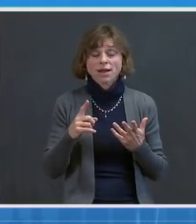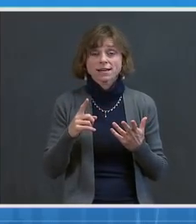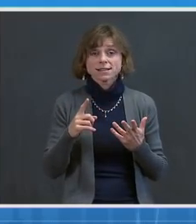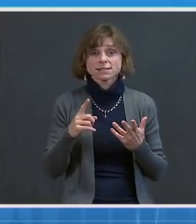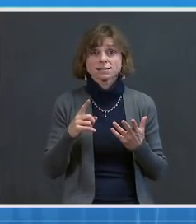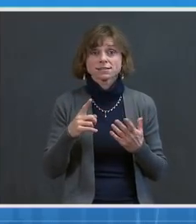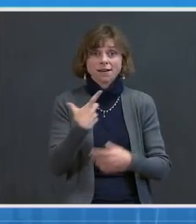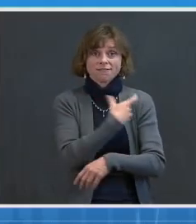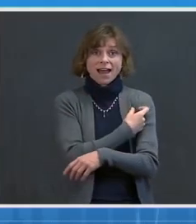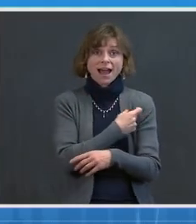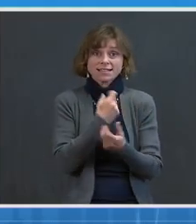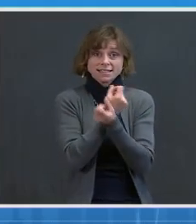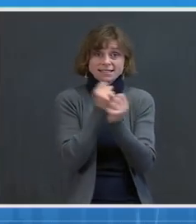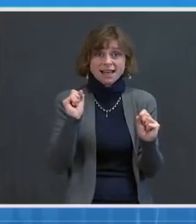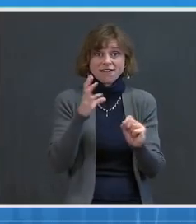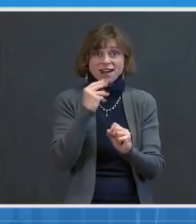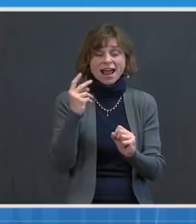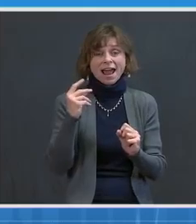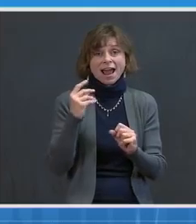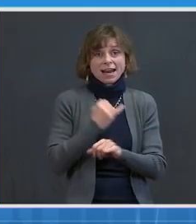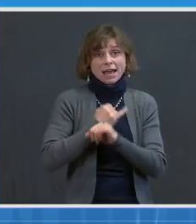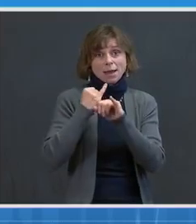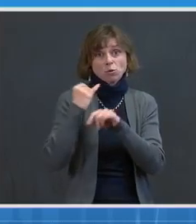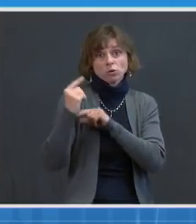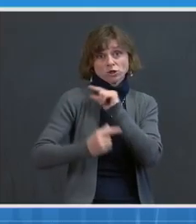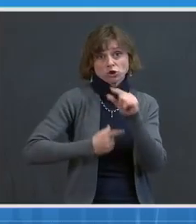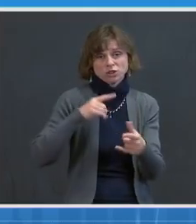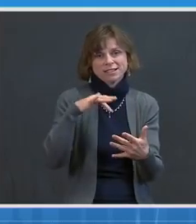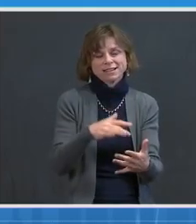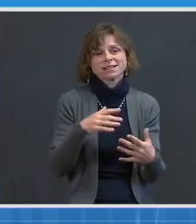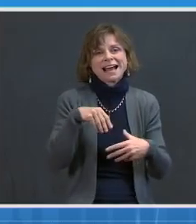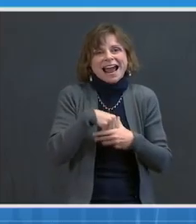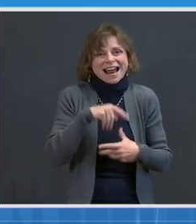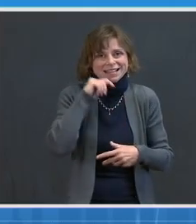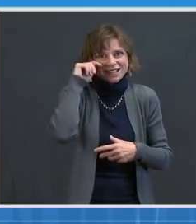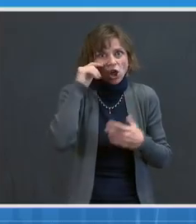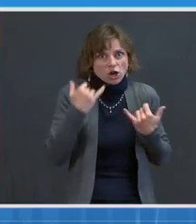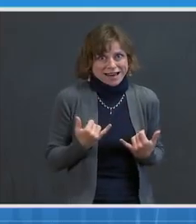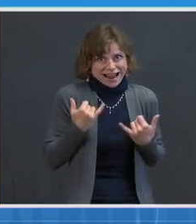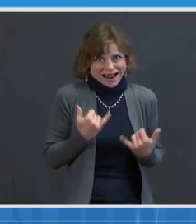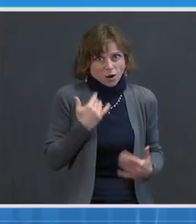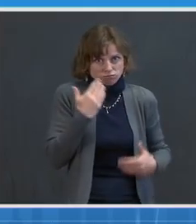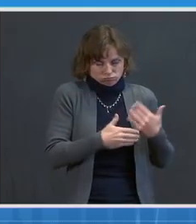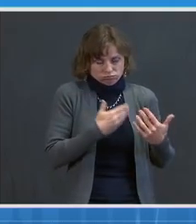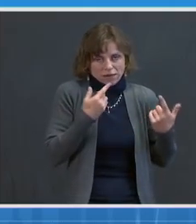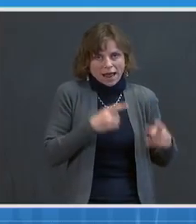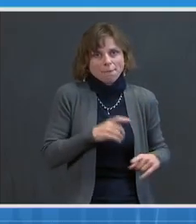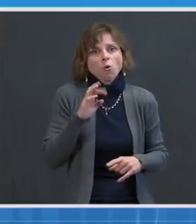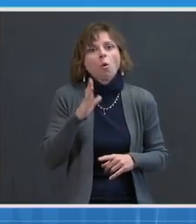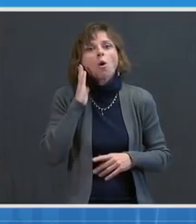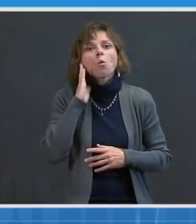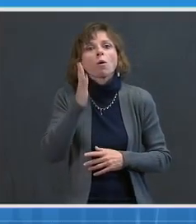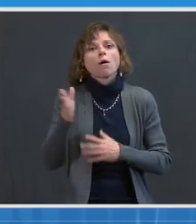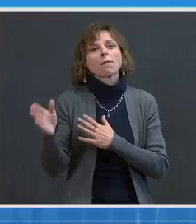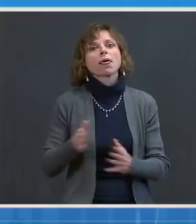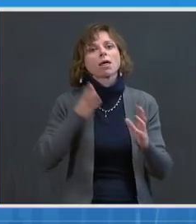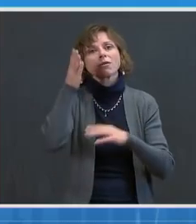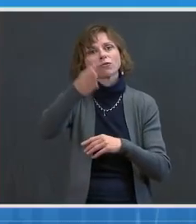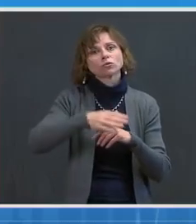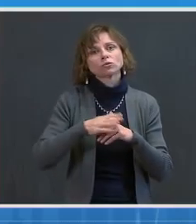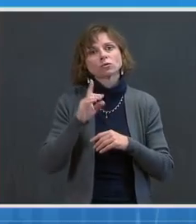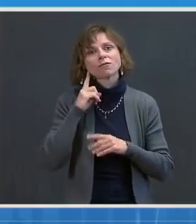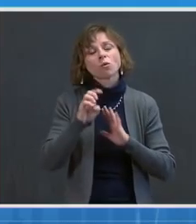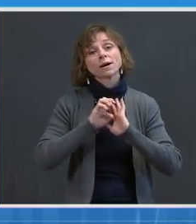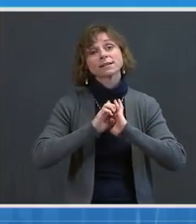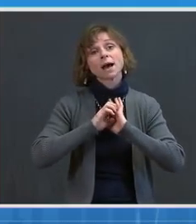studies in adolescents and children that are either ongoing and or planned. For example,